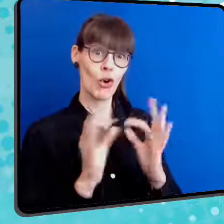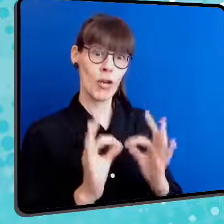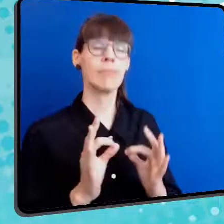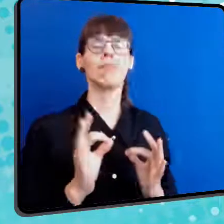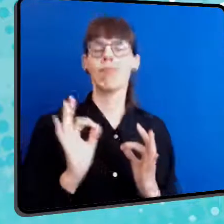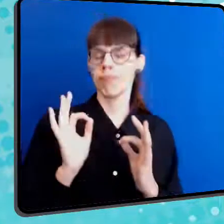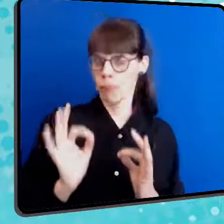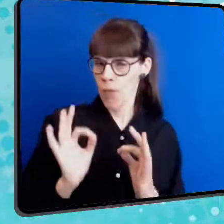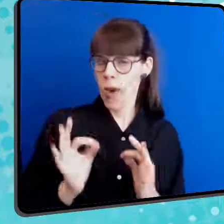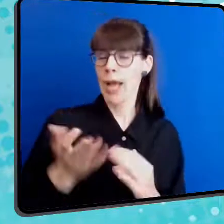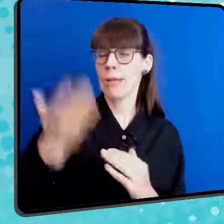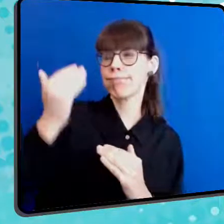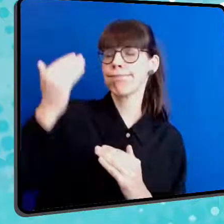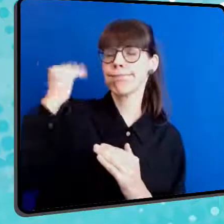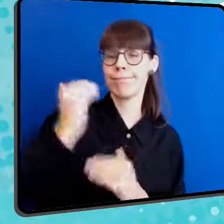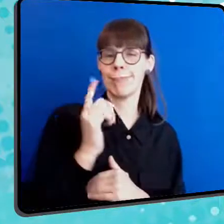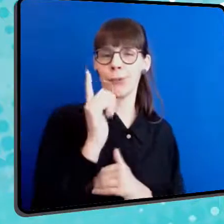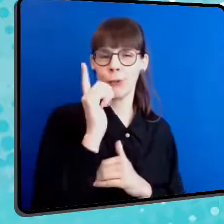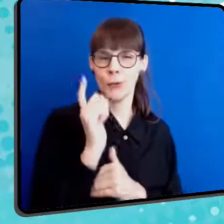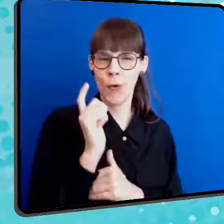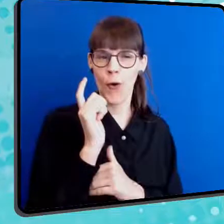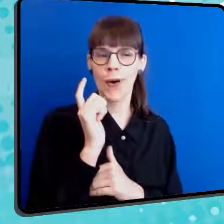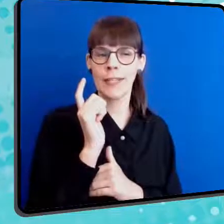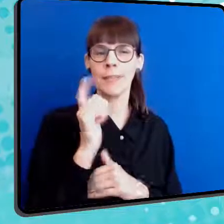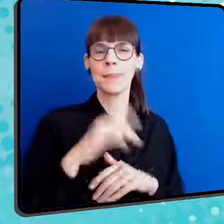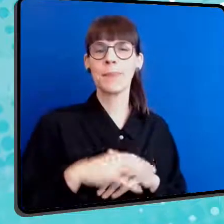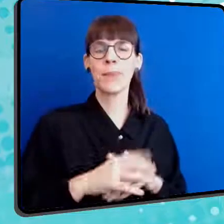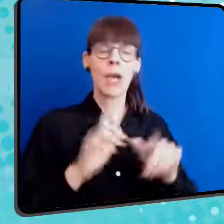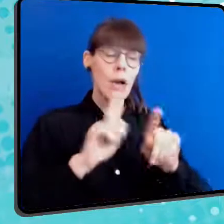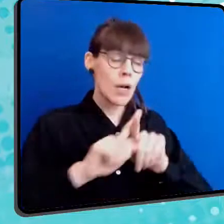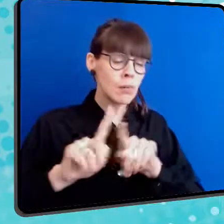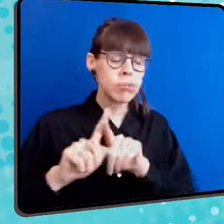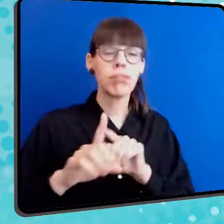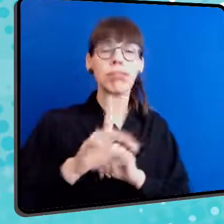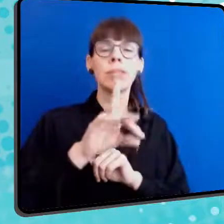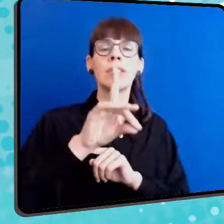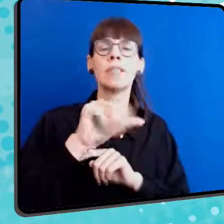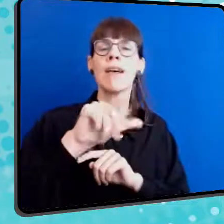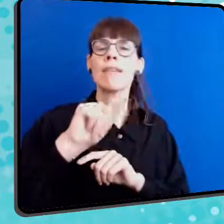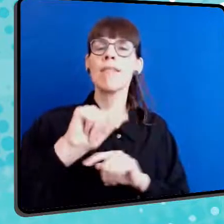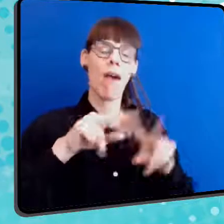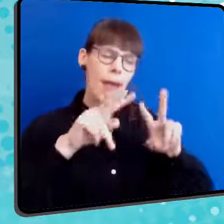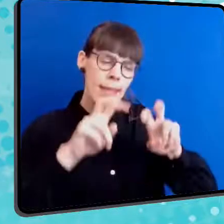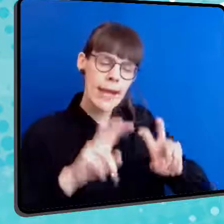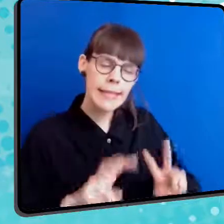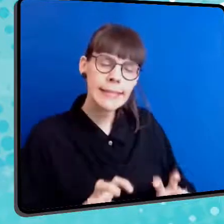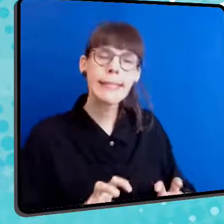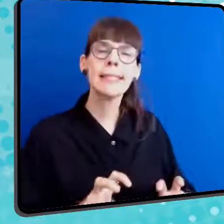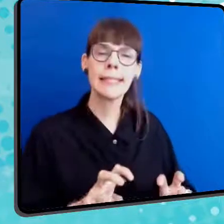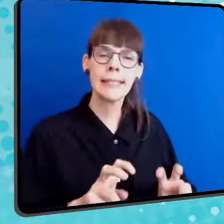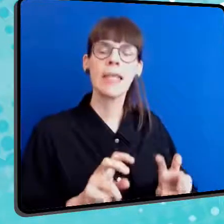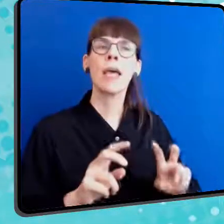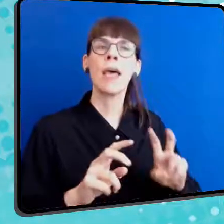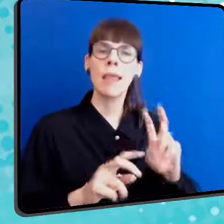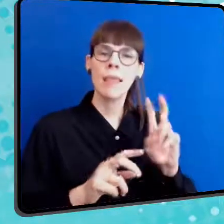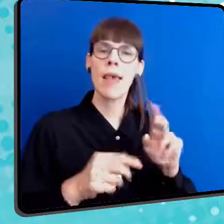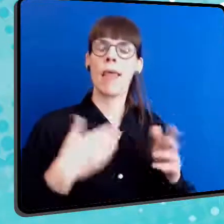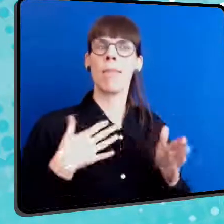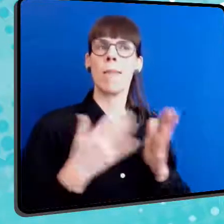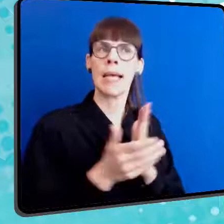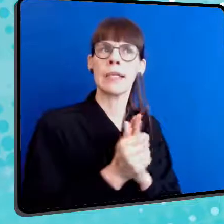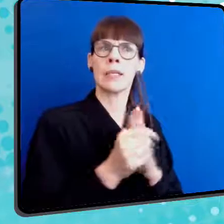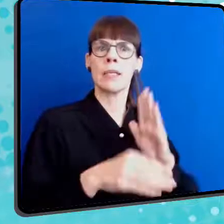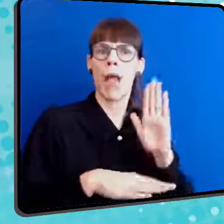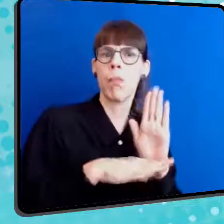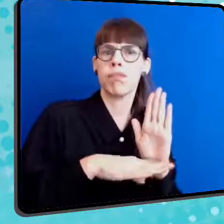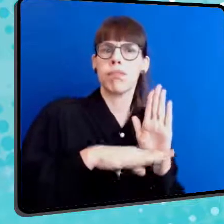off, doing a lot of kind of data analytics, and then slowly augmenting those skills, and having to true